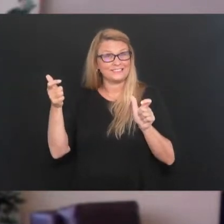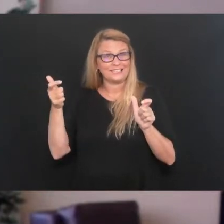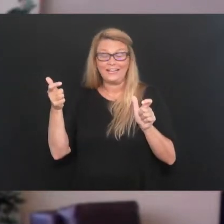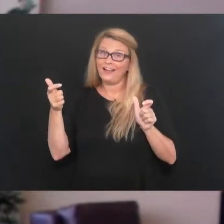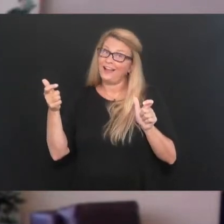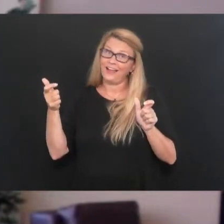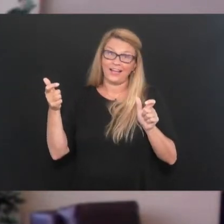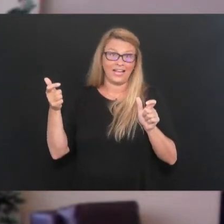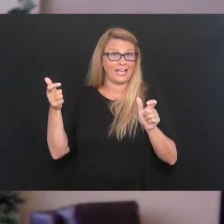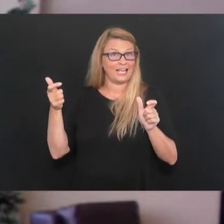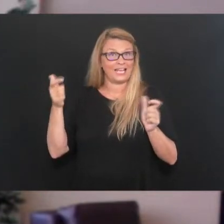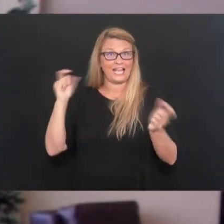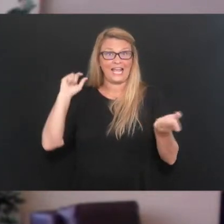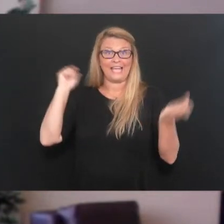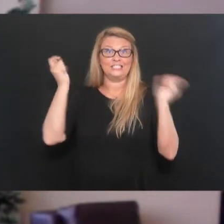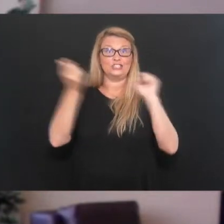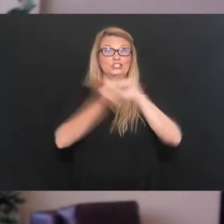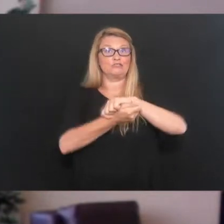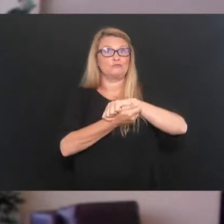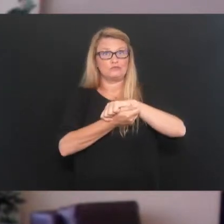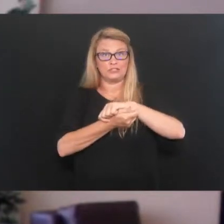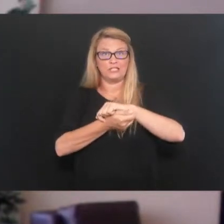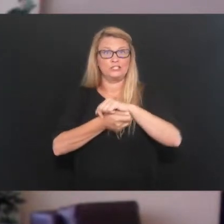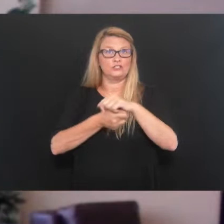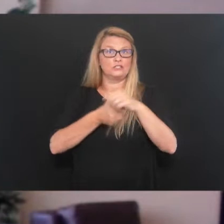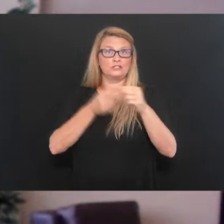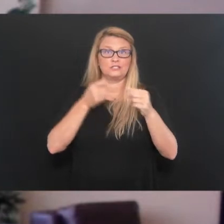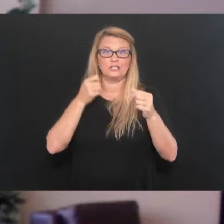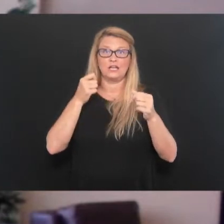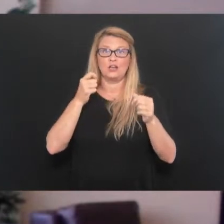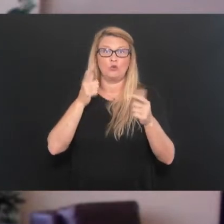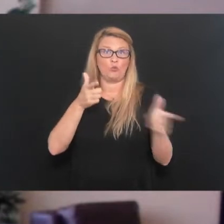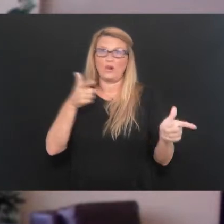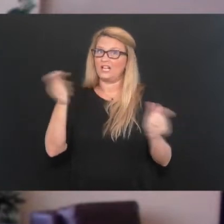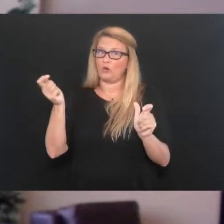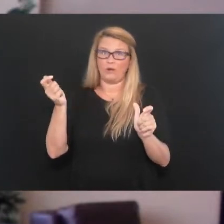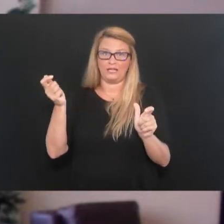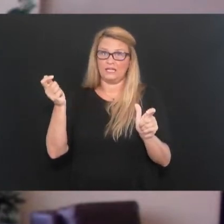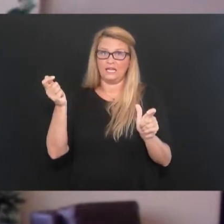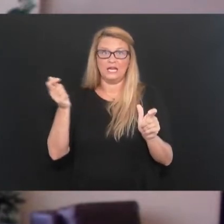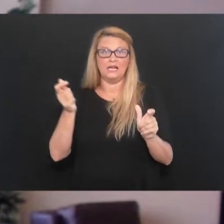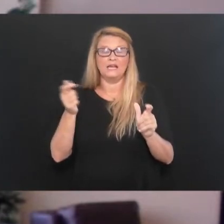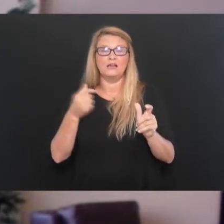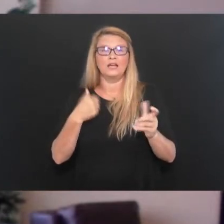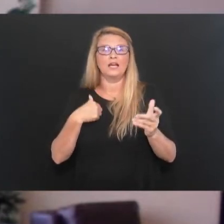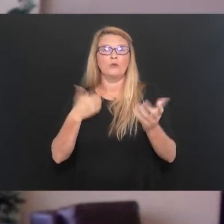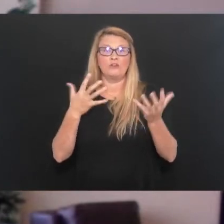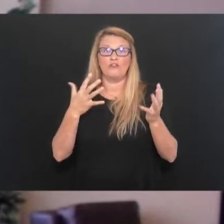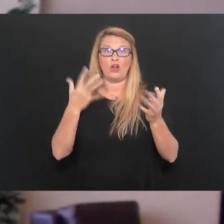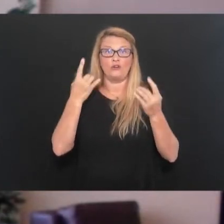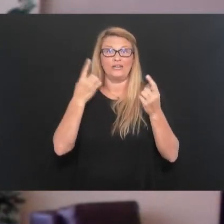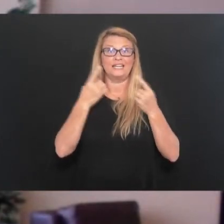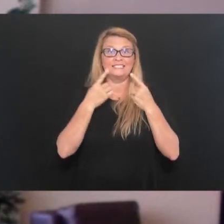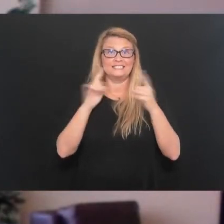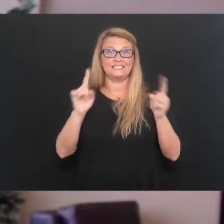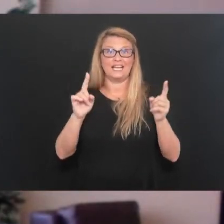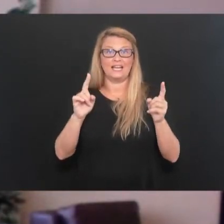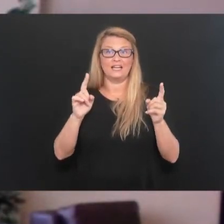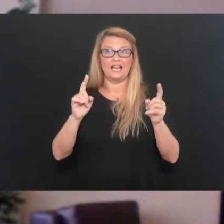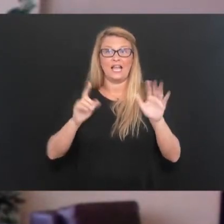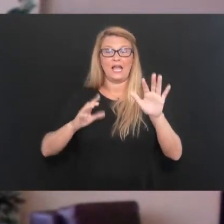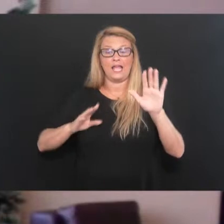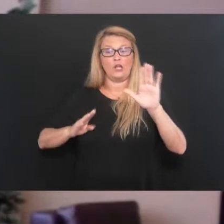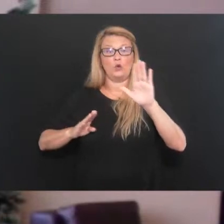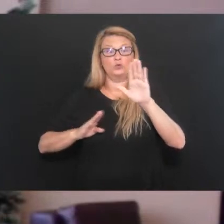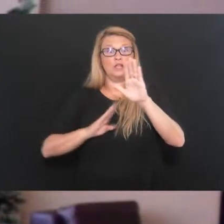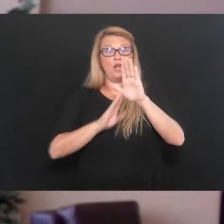basically eradicates its competitors over a really short period of time. And as we've said, it has a very steep upslope,